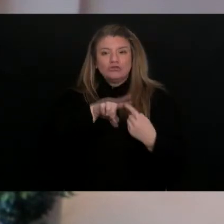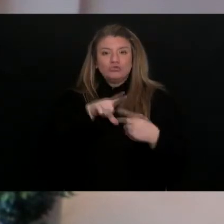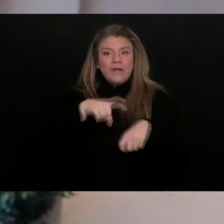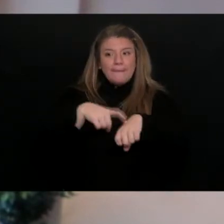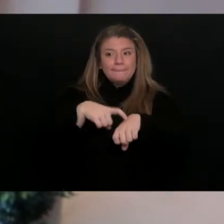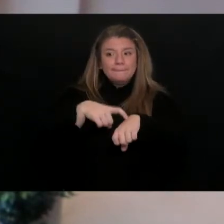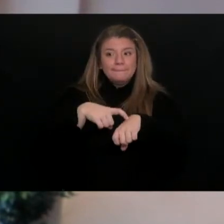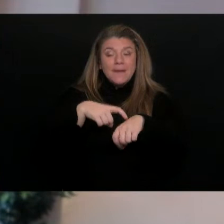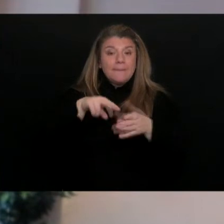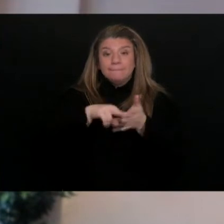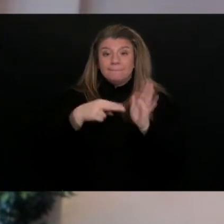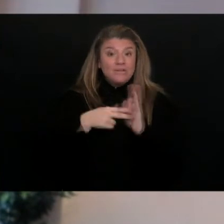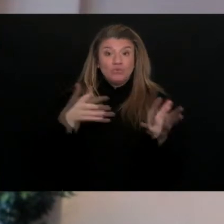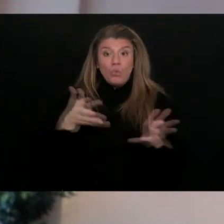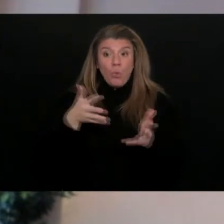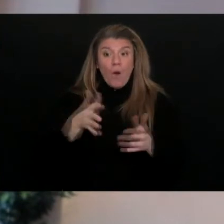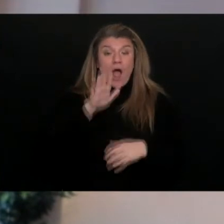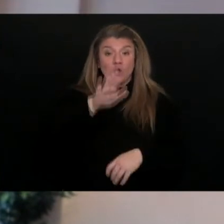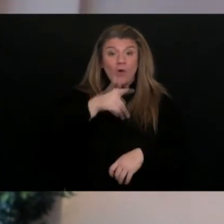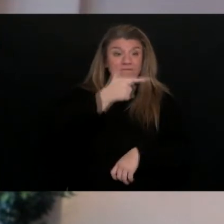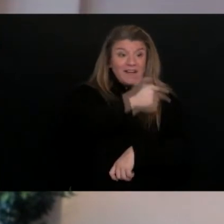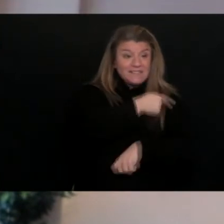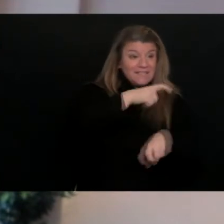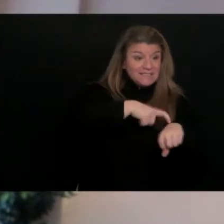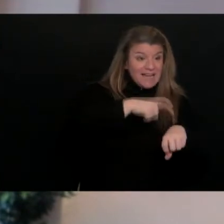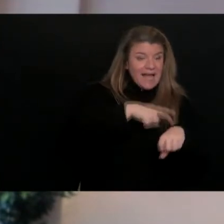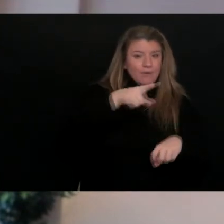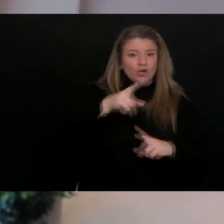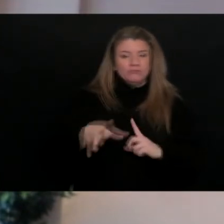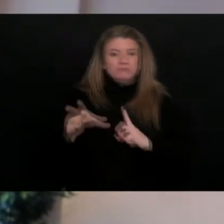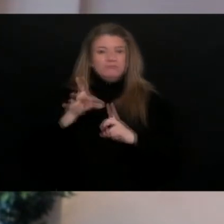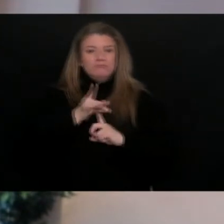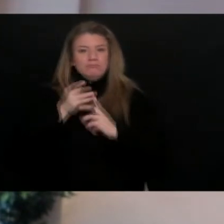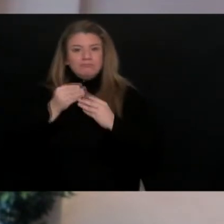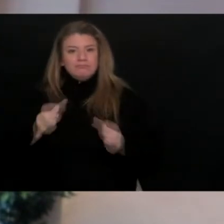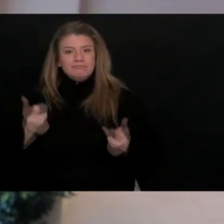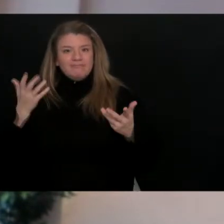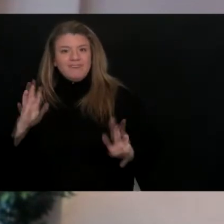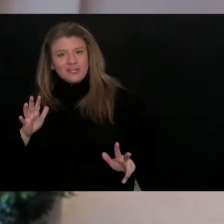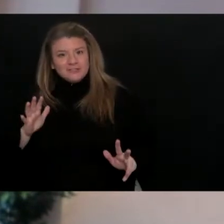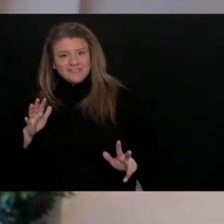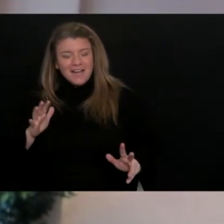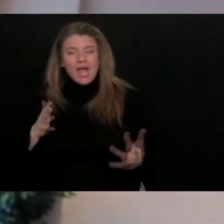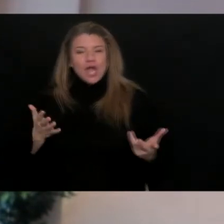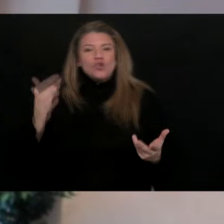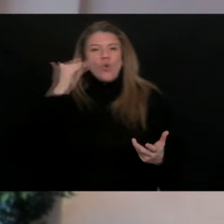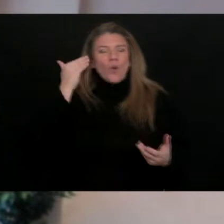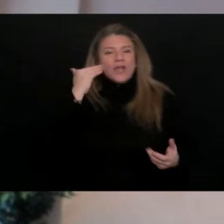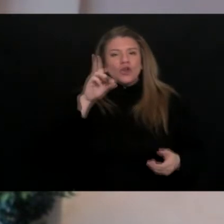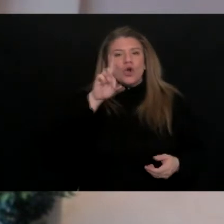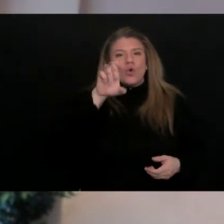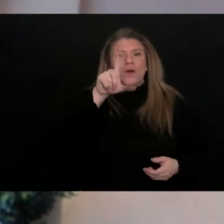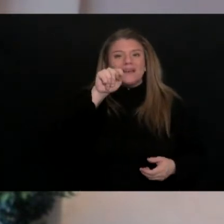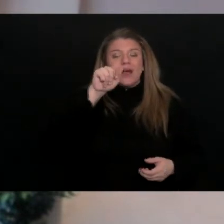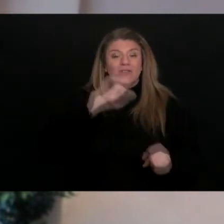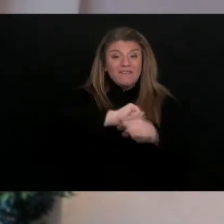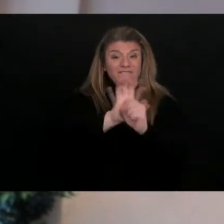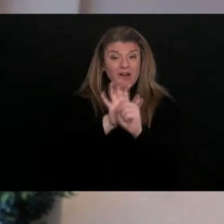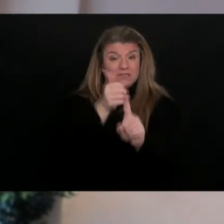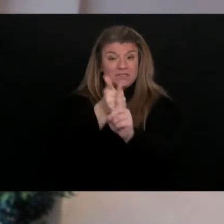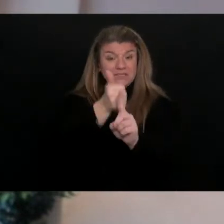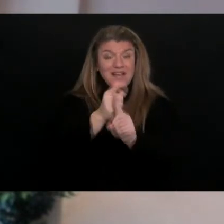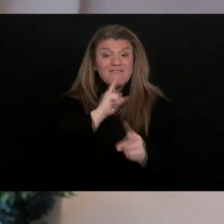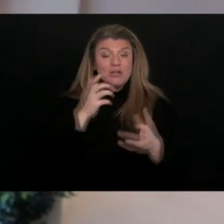or infection. And we know that the Delta variant is a particularly strong variant